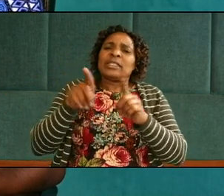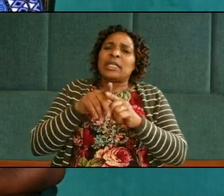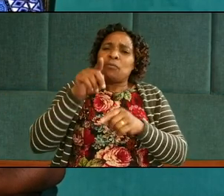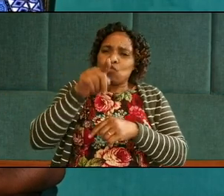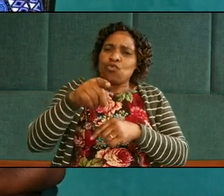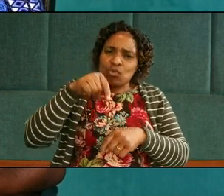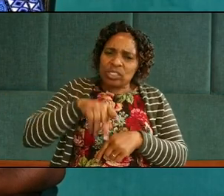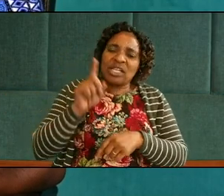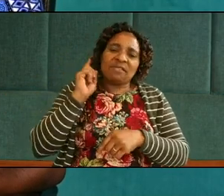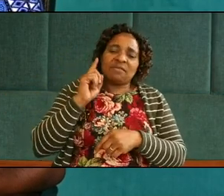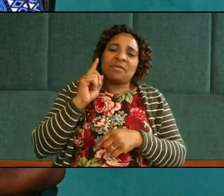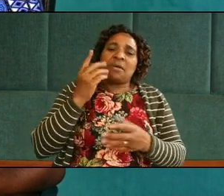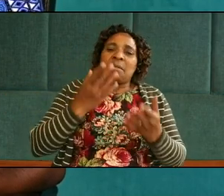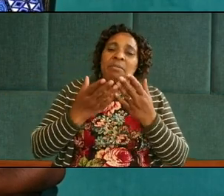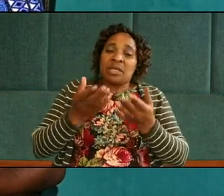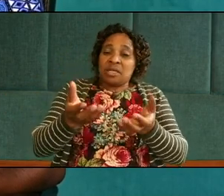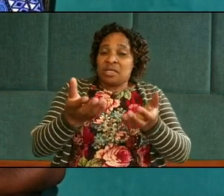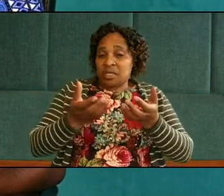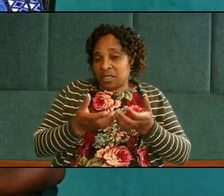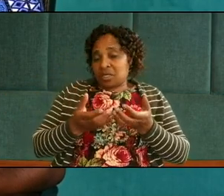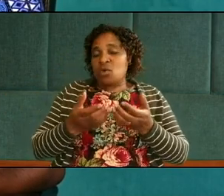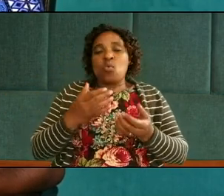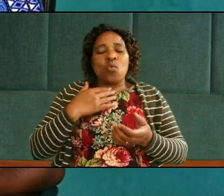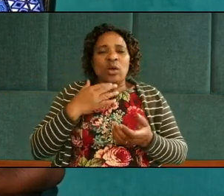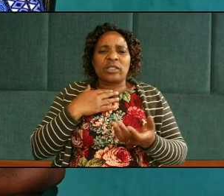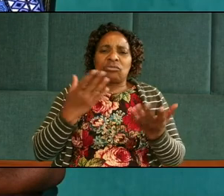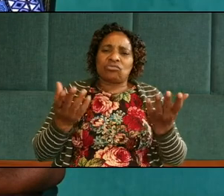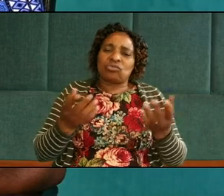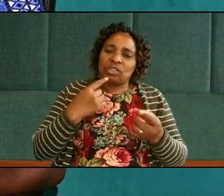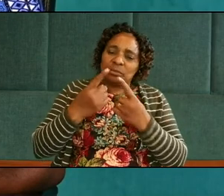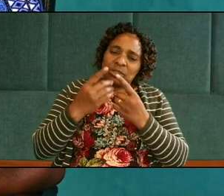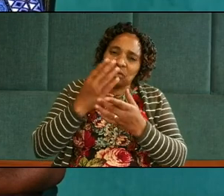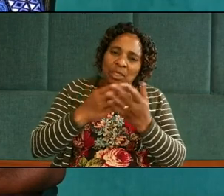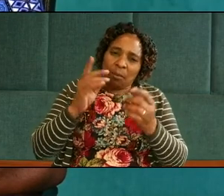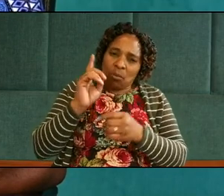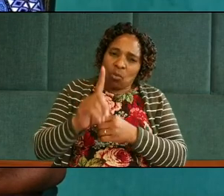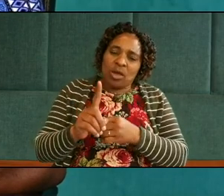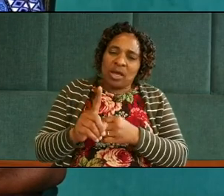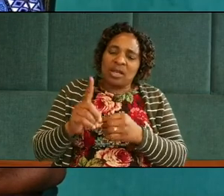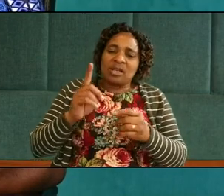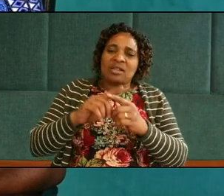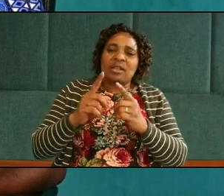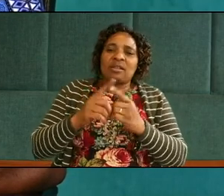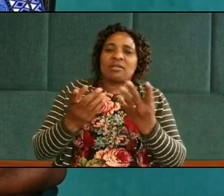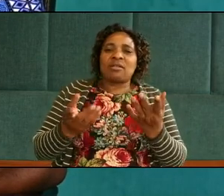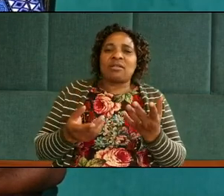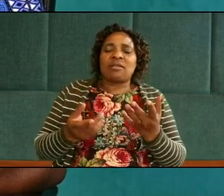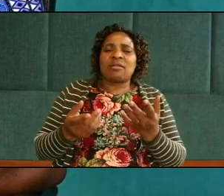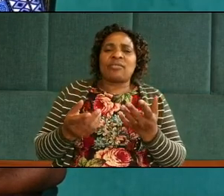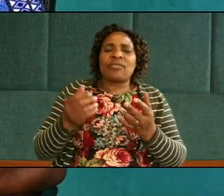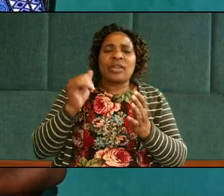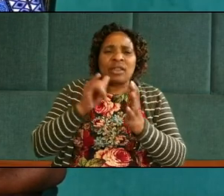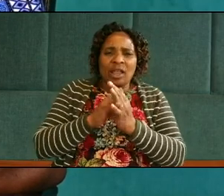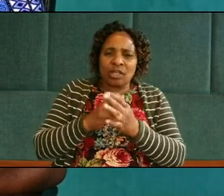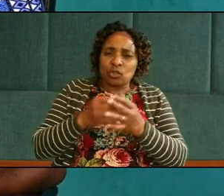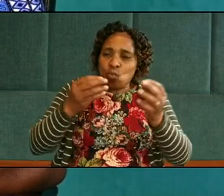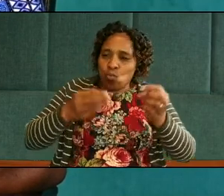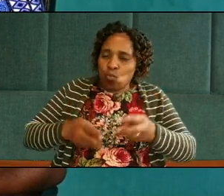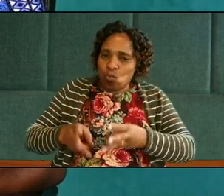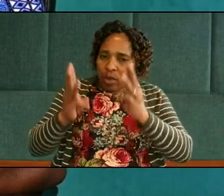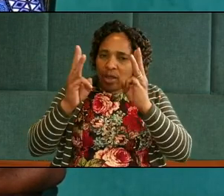know. Maybe you might be in need. Maybe you may want to speak to someone, but then people don't want to speak to you. And that way you're